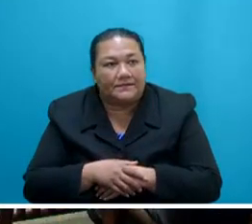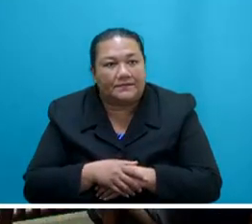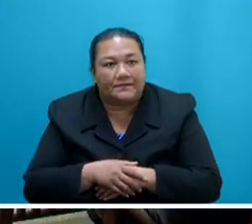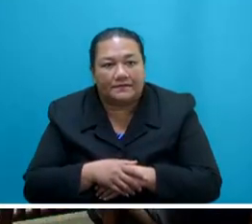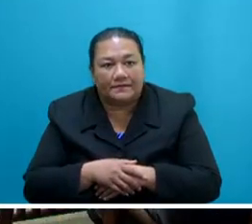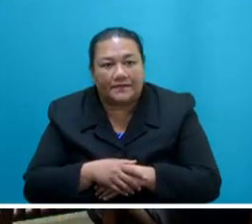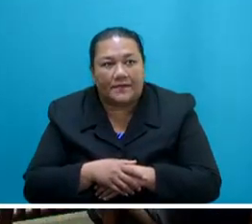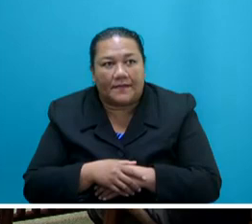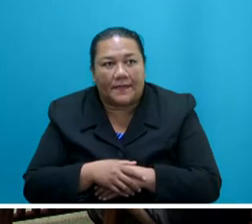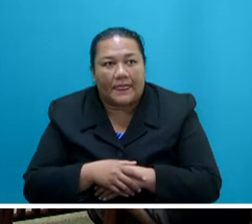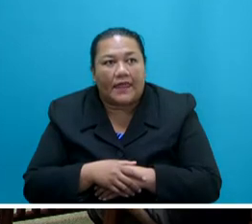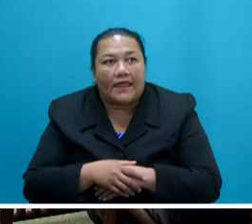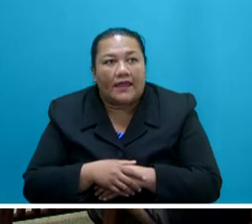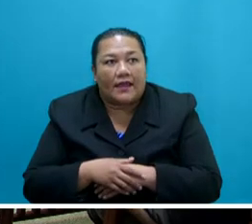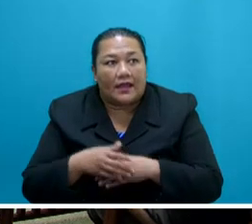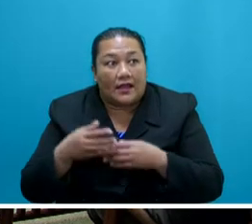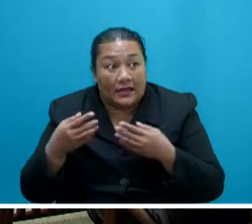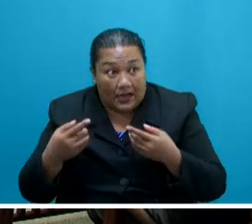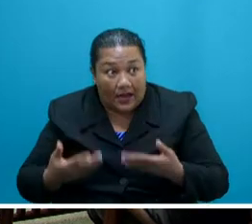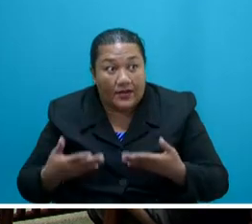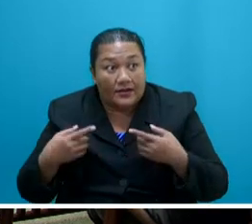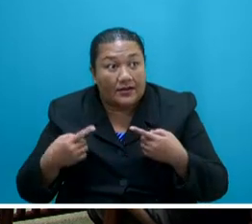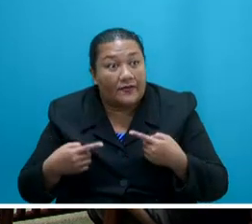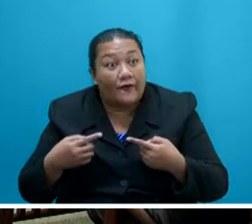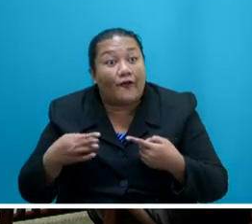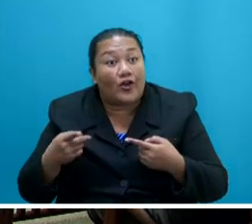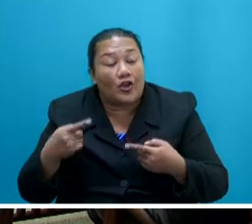address. I now give the floor